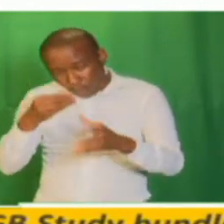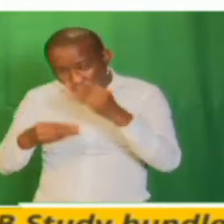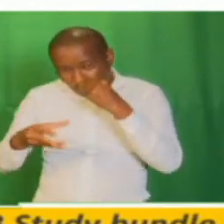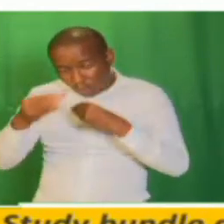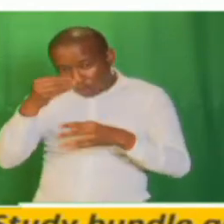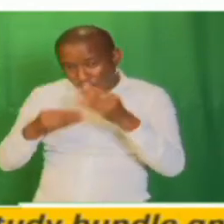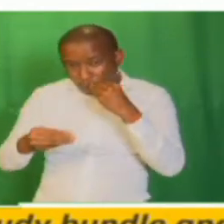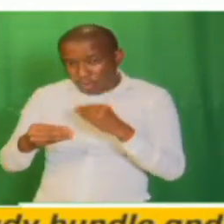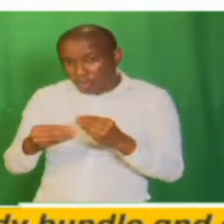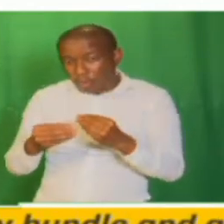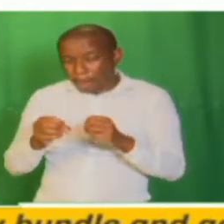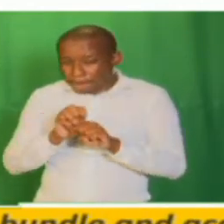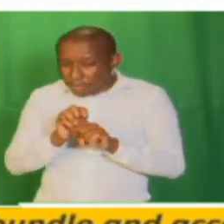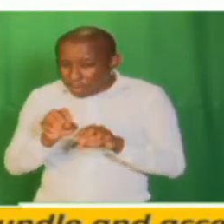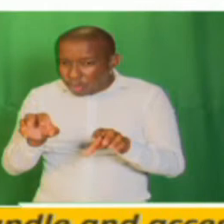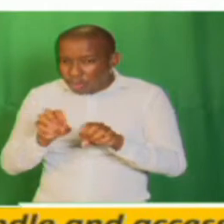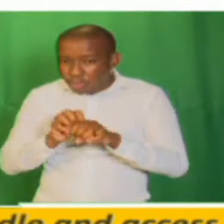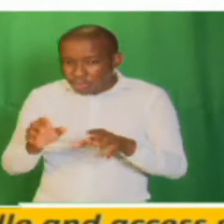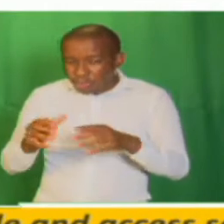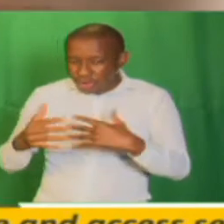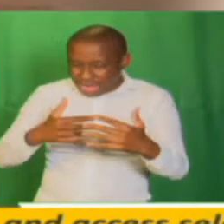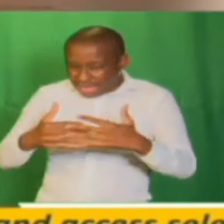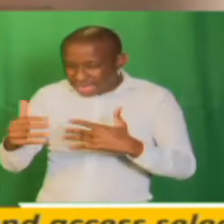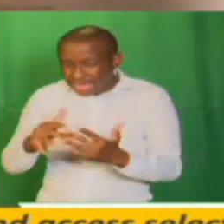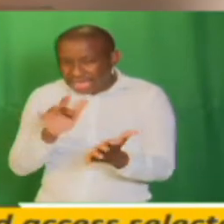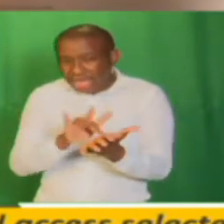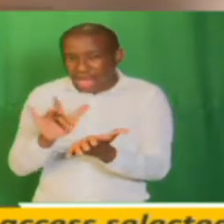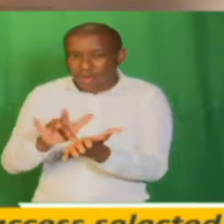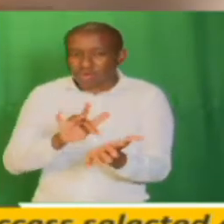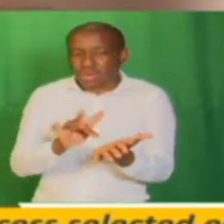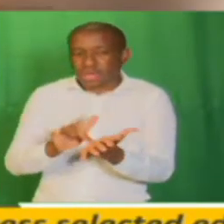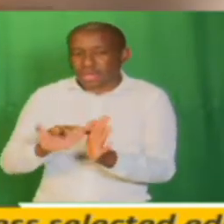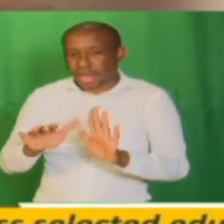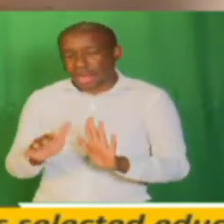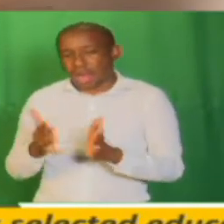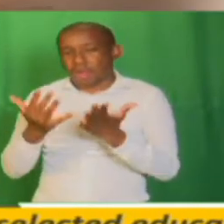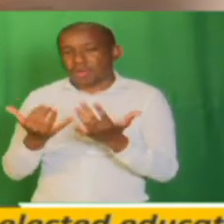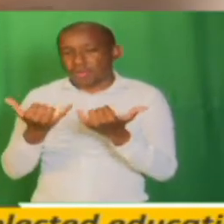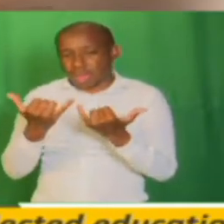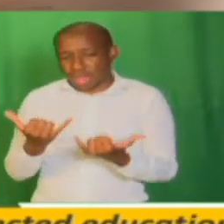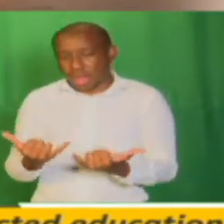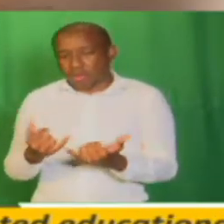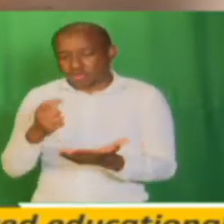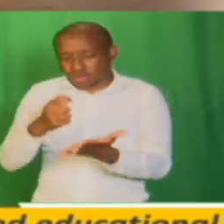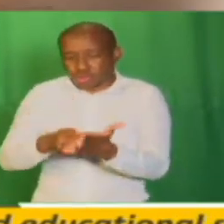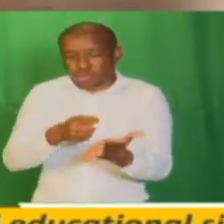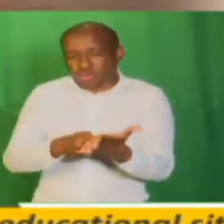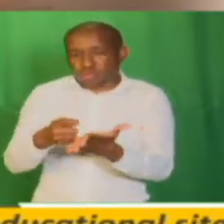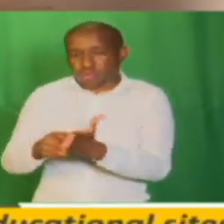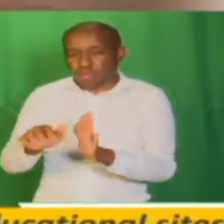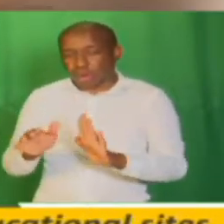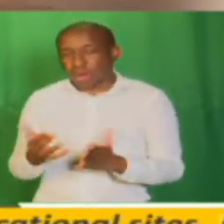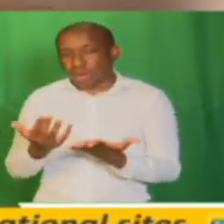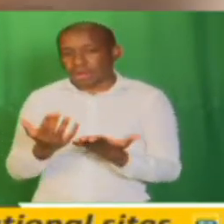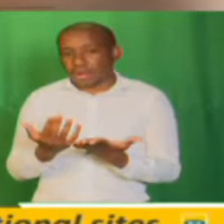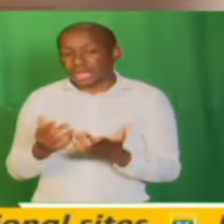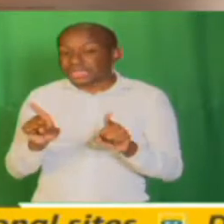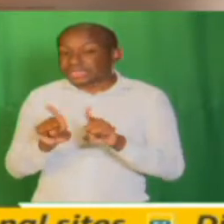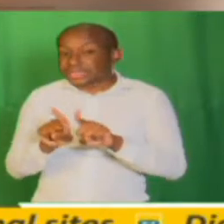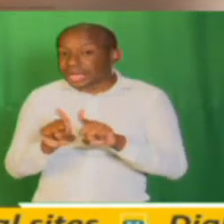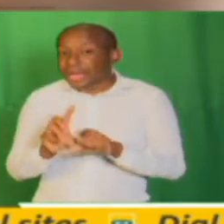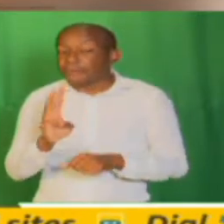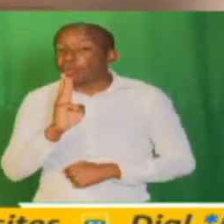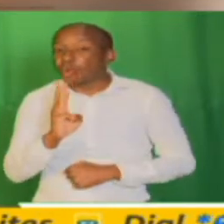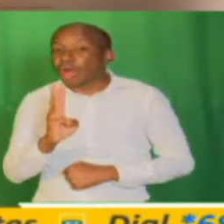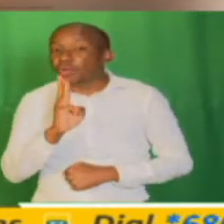distributing or spreading whatever calculation that you are going to make in your shopping. The vocabulary that we are